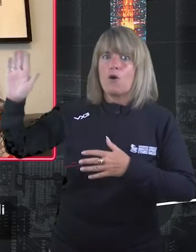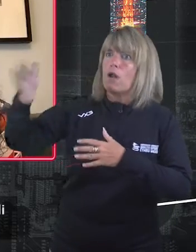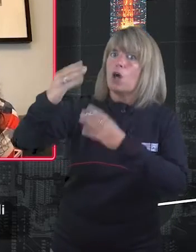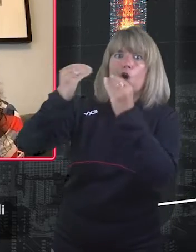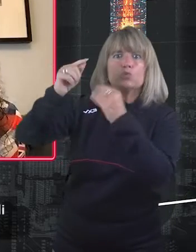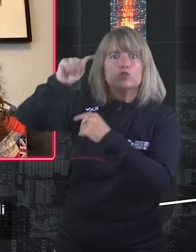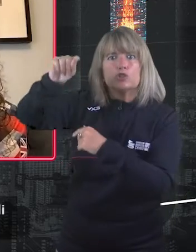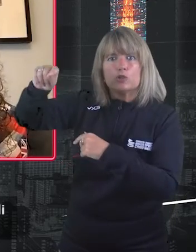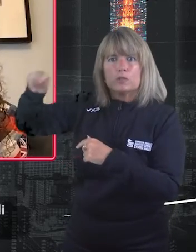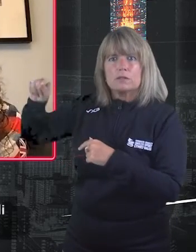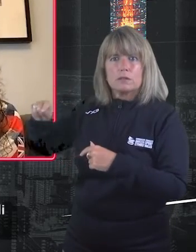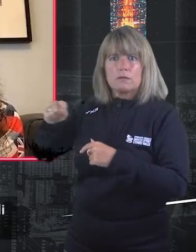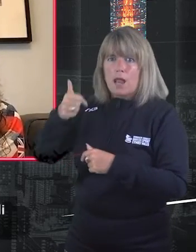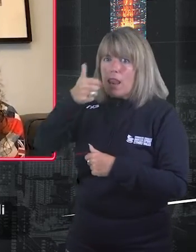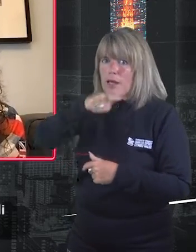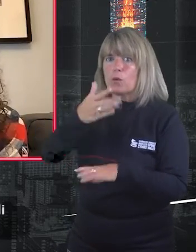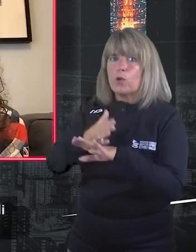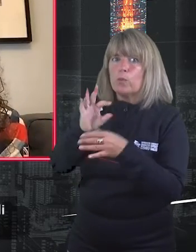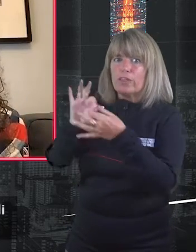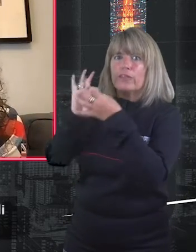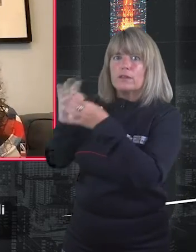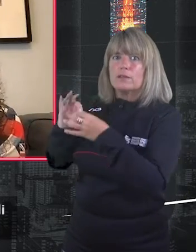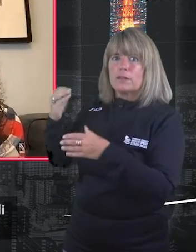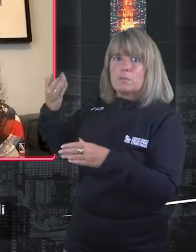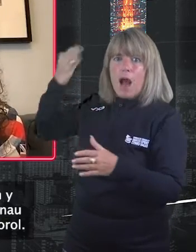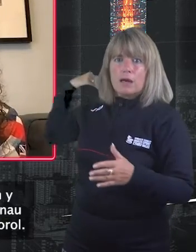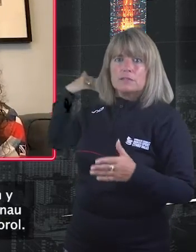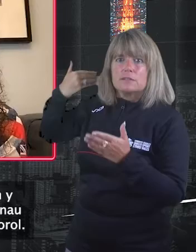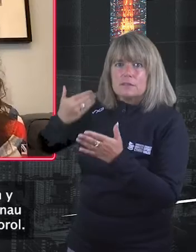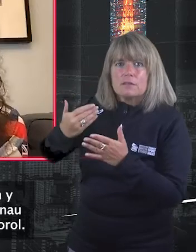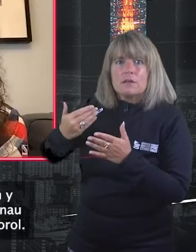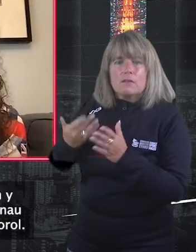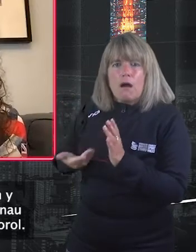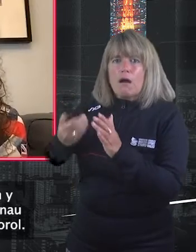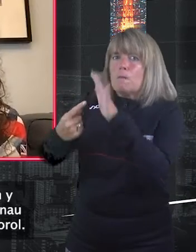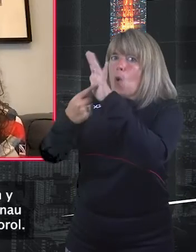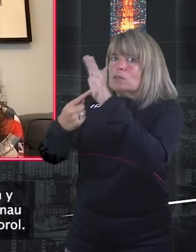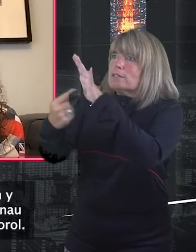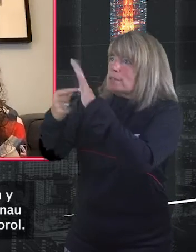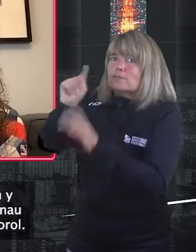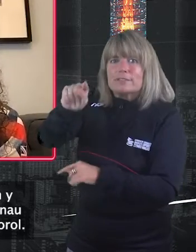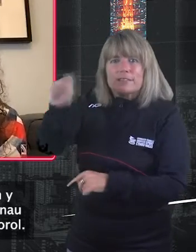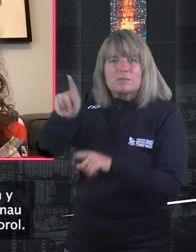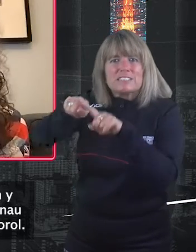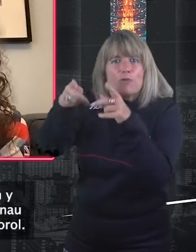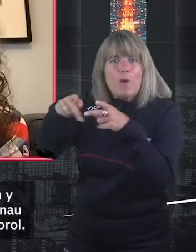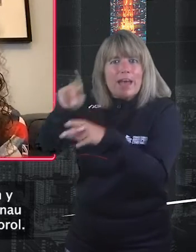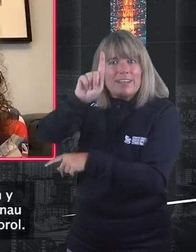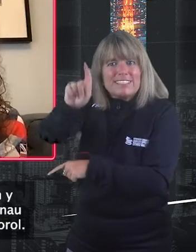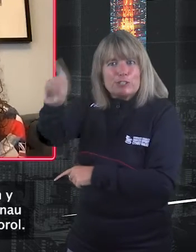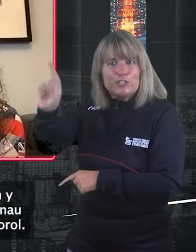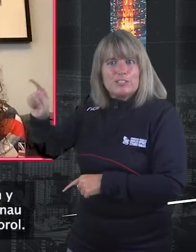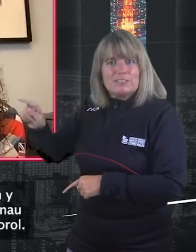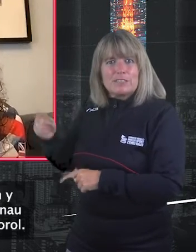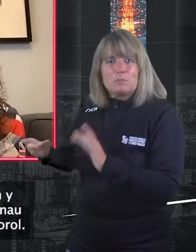even within training sessions over the last 6 months, but definitely for the better. So all of the coaches that I've been fortunate to either work with in the past